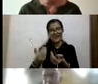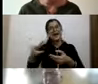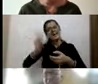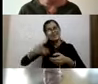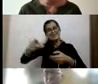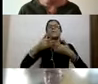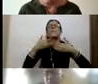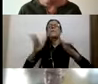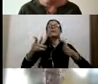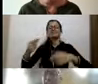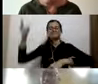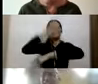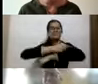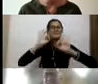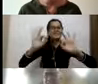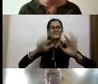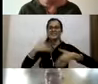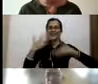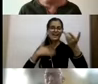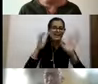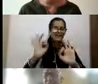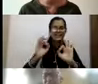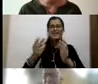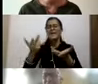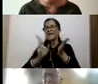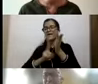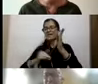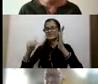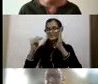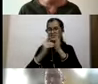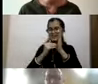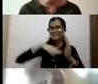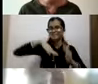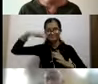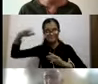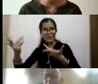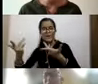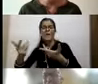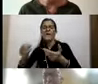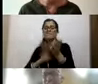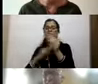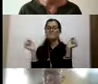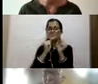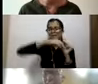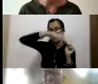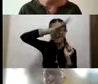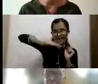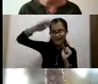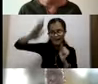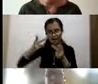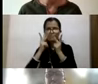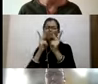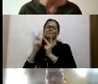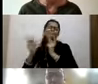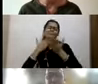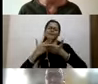course, we had from New Zealand Hills, you took us to Missouri Hills. And I'm having goosebumps while talking to you. So